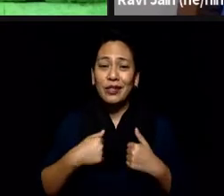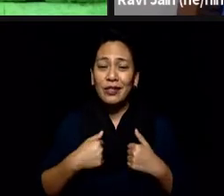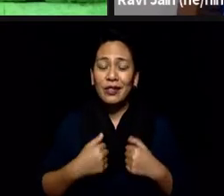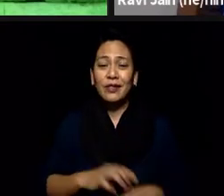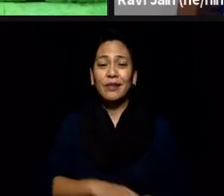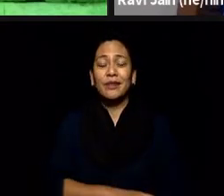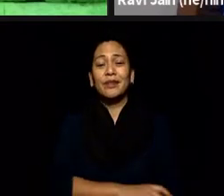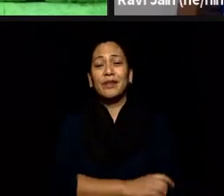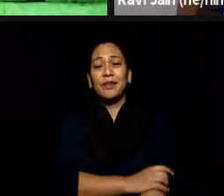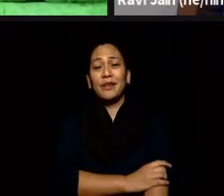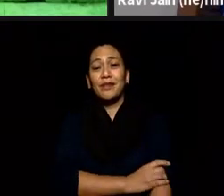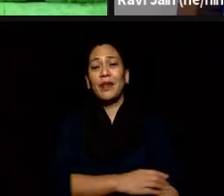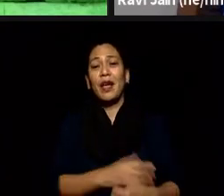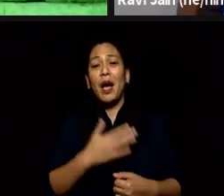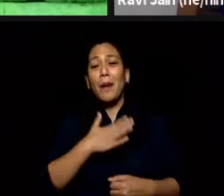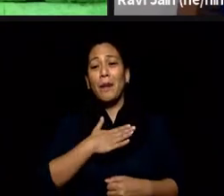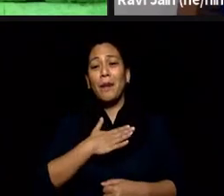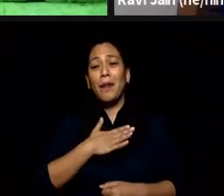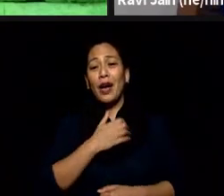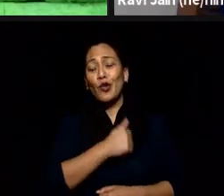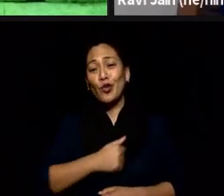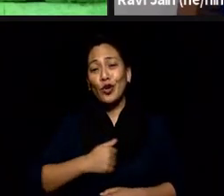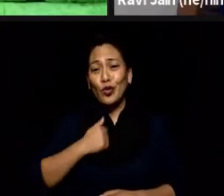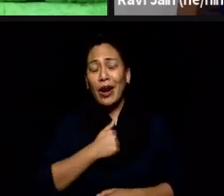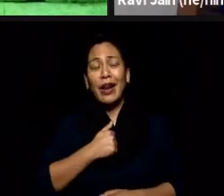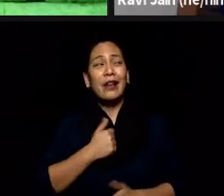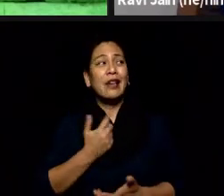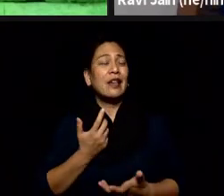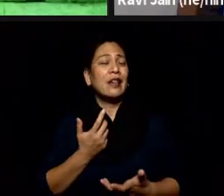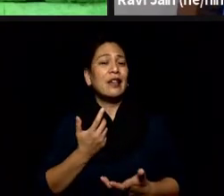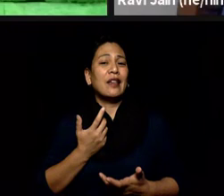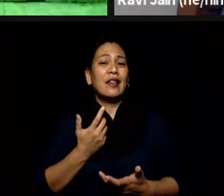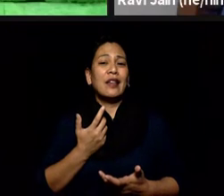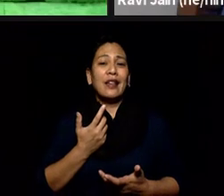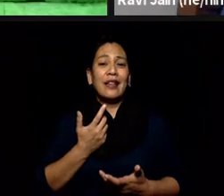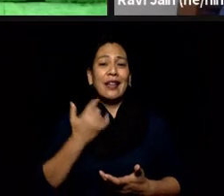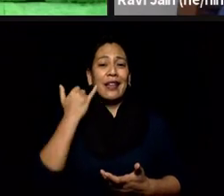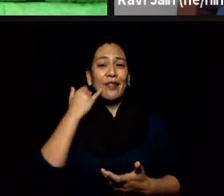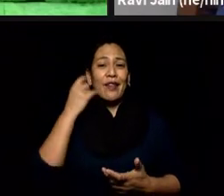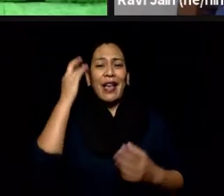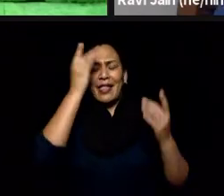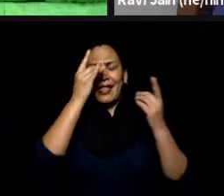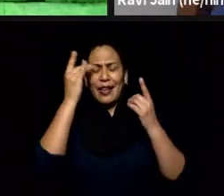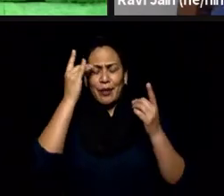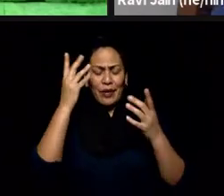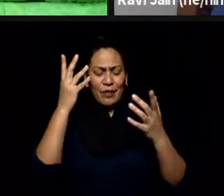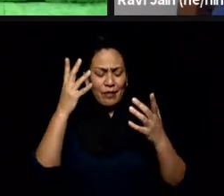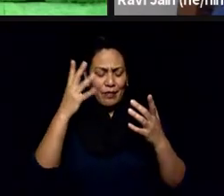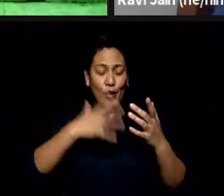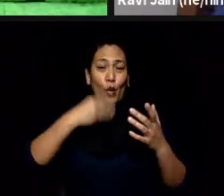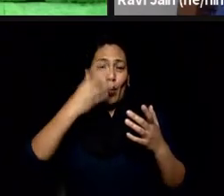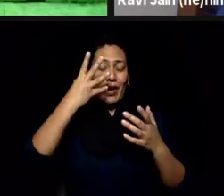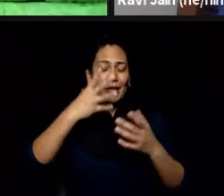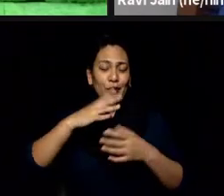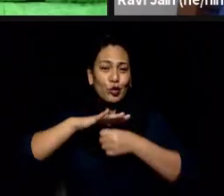know, my regret when I think deeply about supremacy, my regret is that